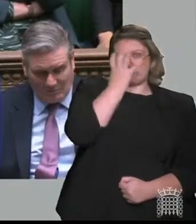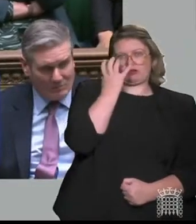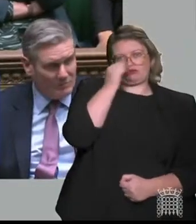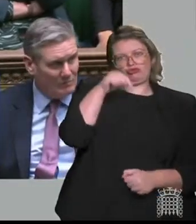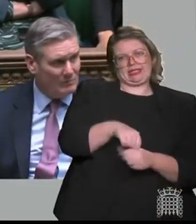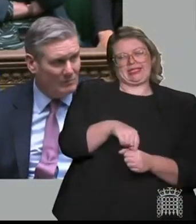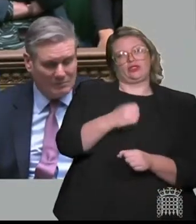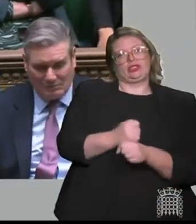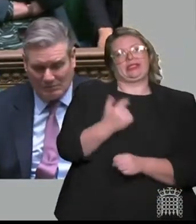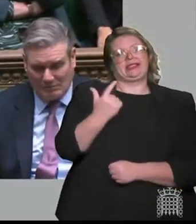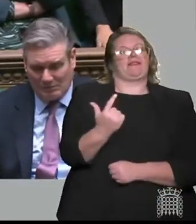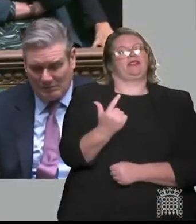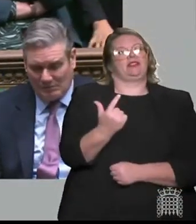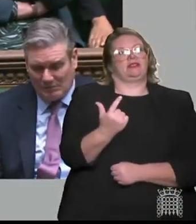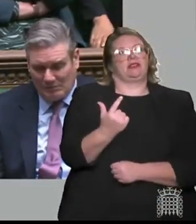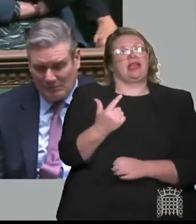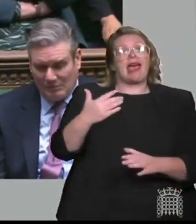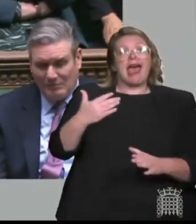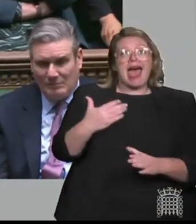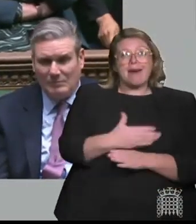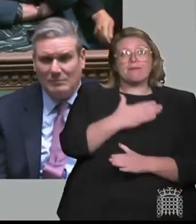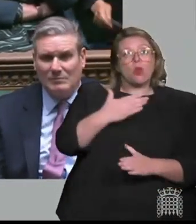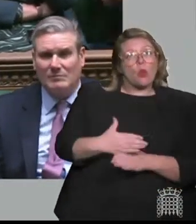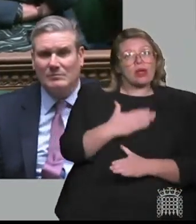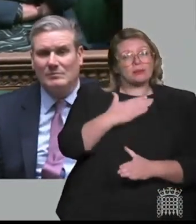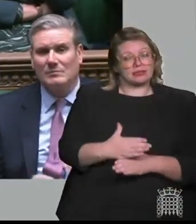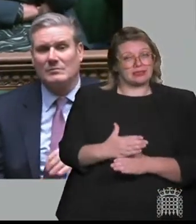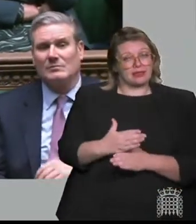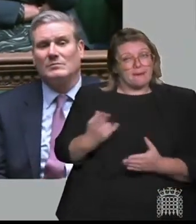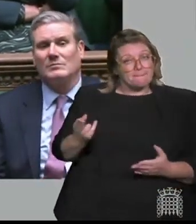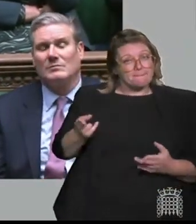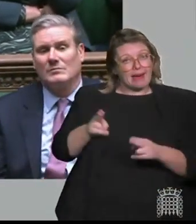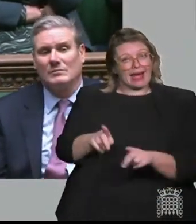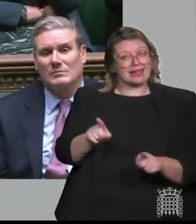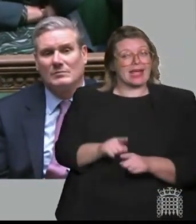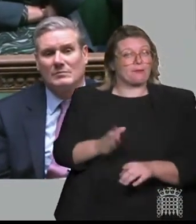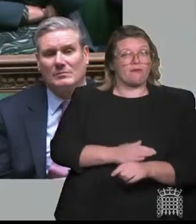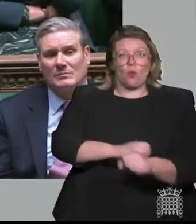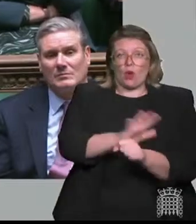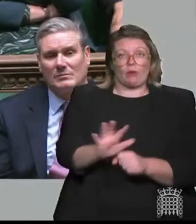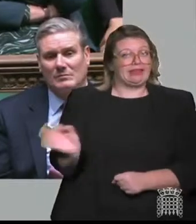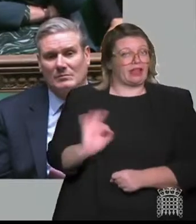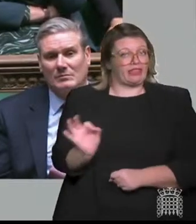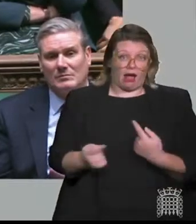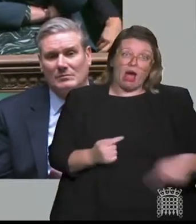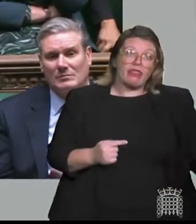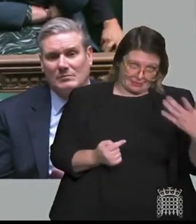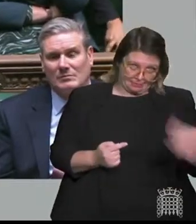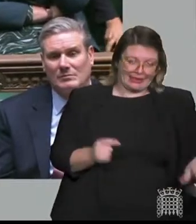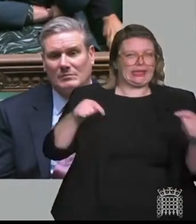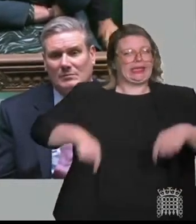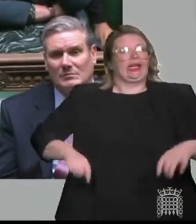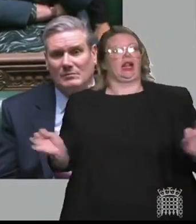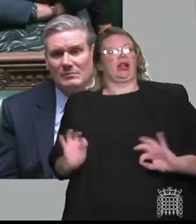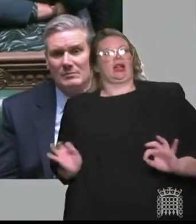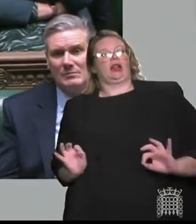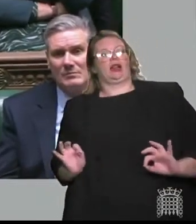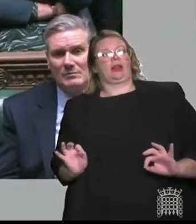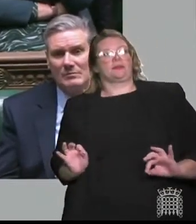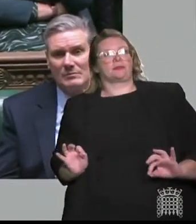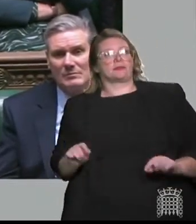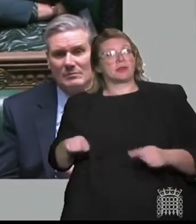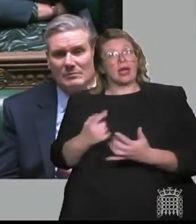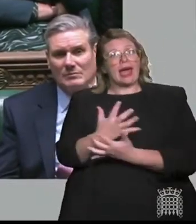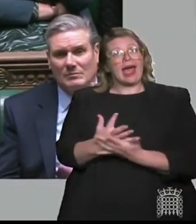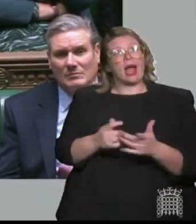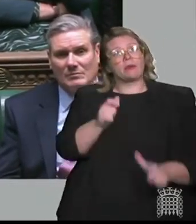G7 where the employment rate still has not returned to pre-pandemic levels, with the increase in the number of people